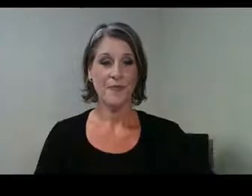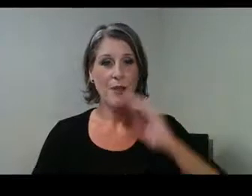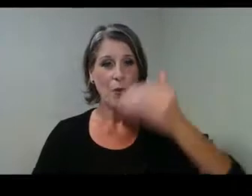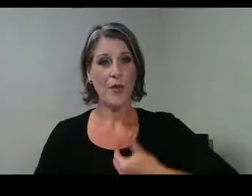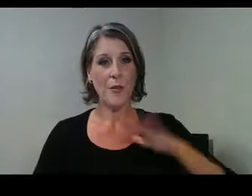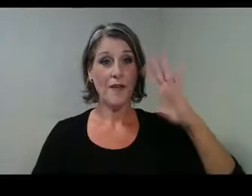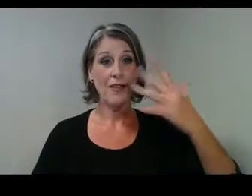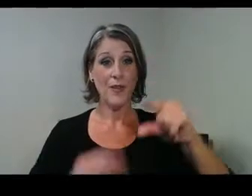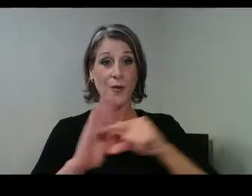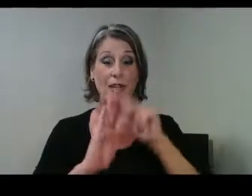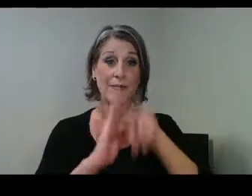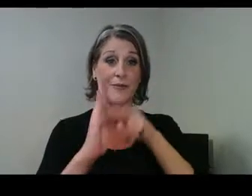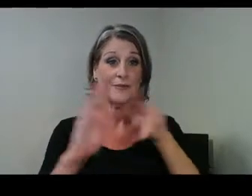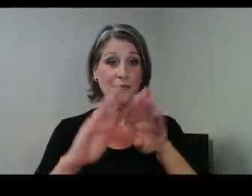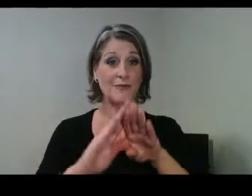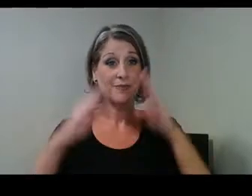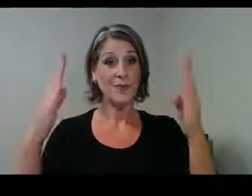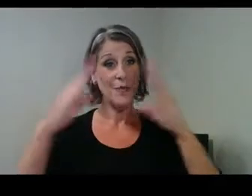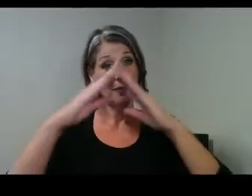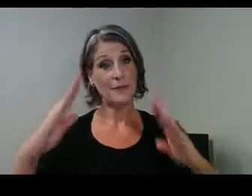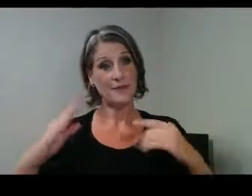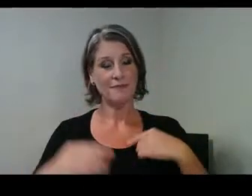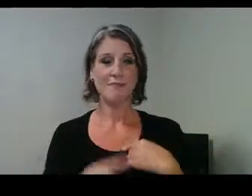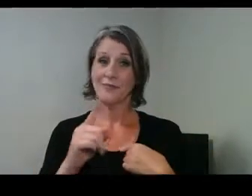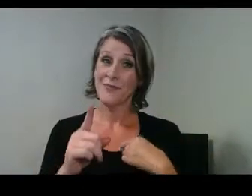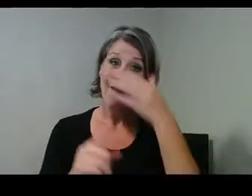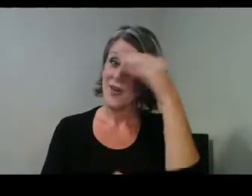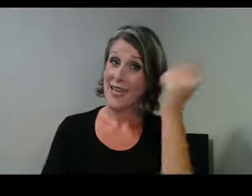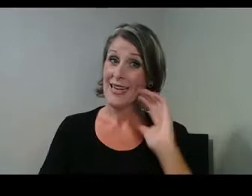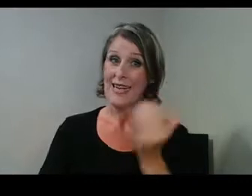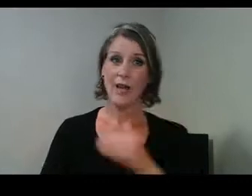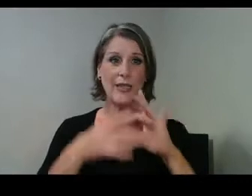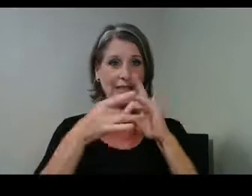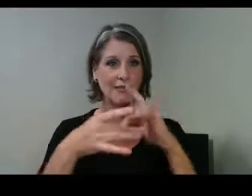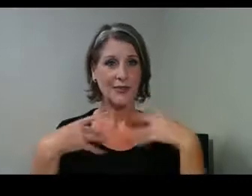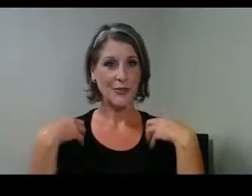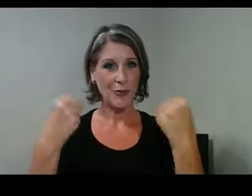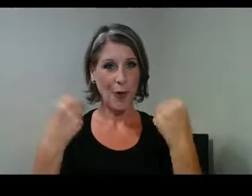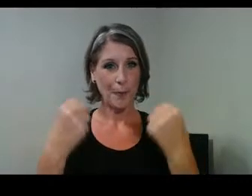grade virtual open house. Don't forget, our connection is strong.